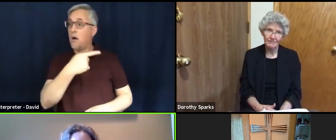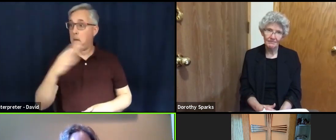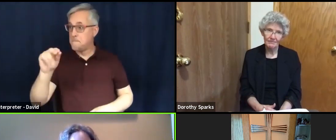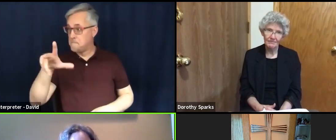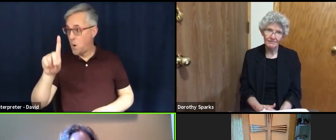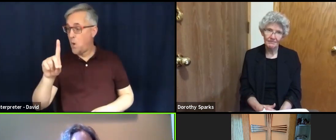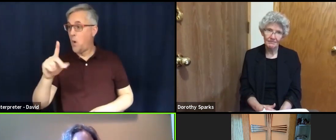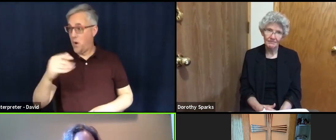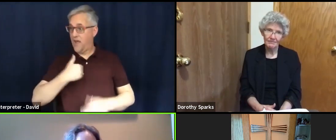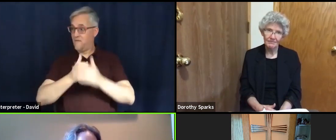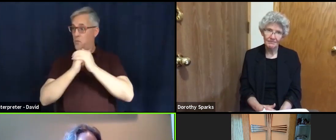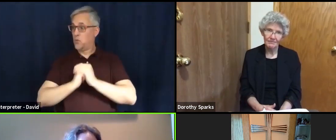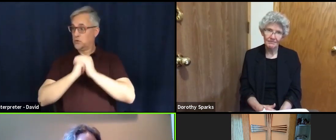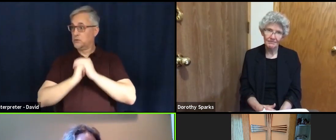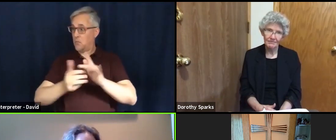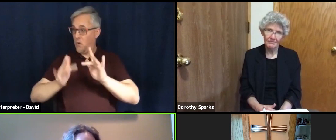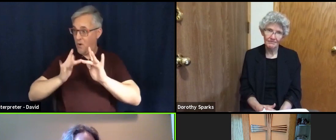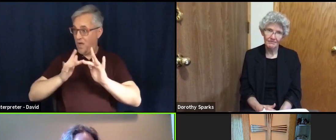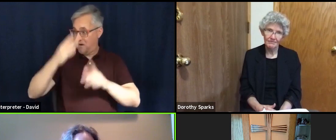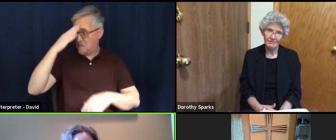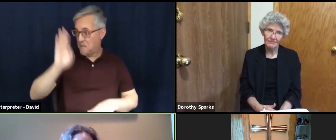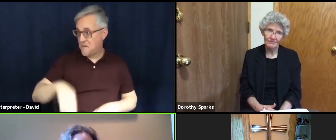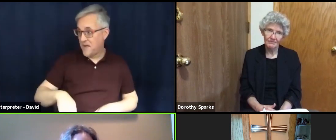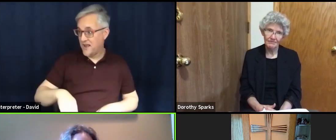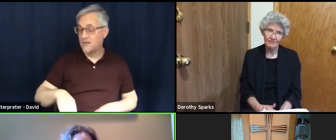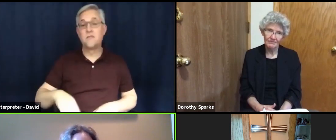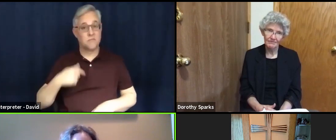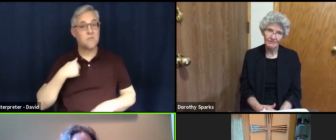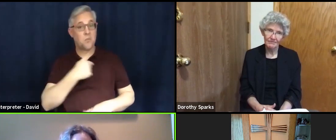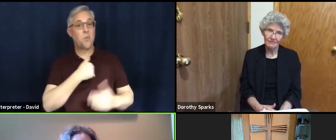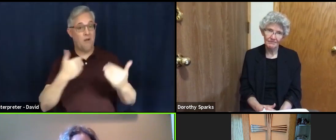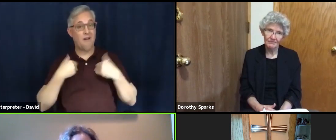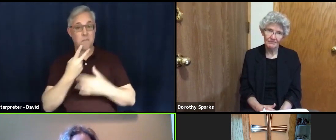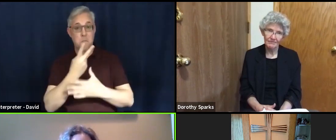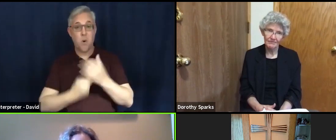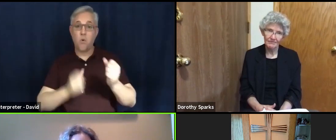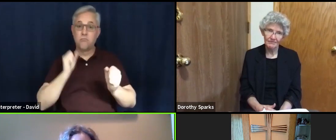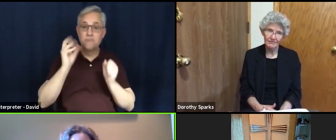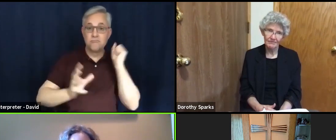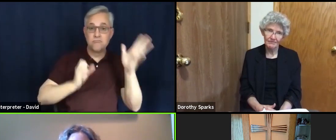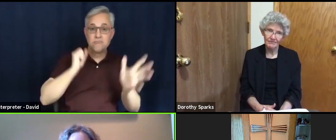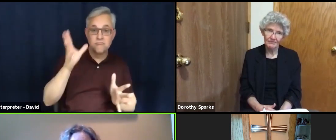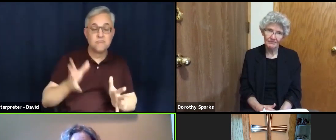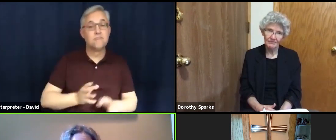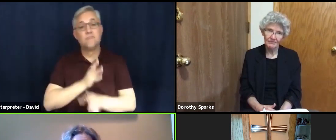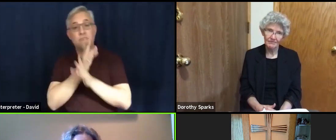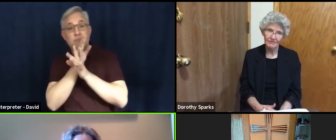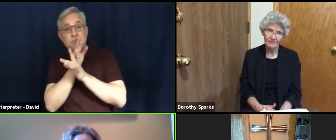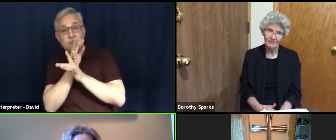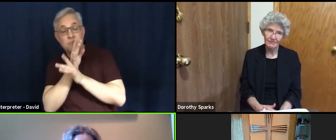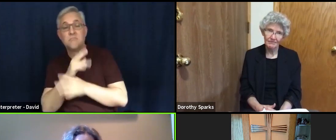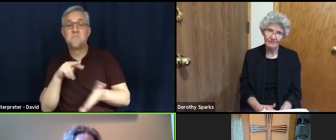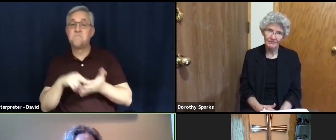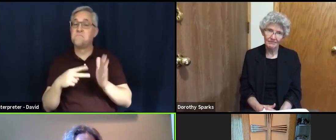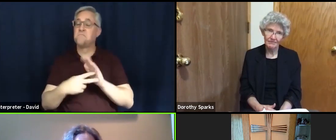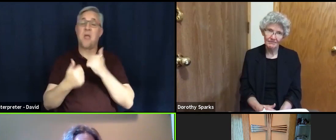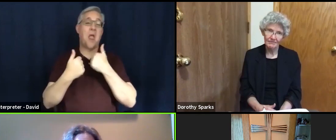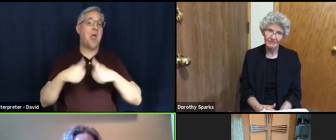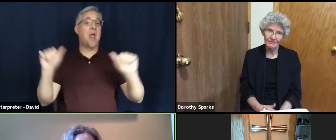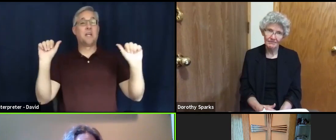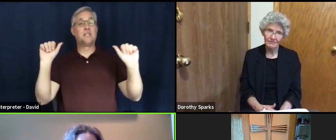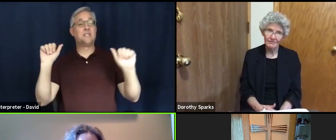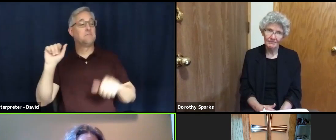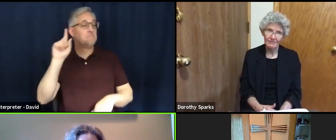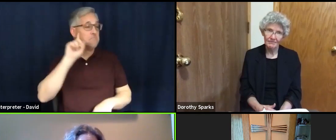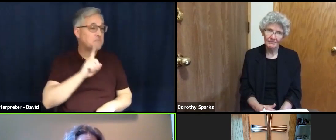And because we have it interpreted and voiced, our worship is accessible to anyone who knows